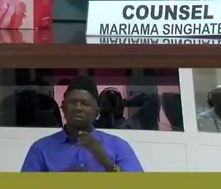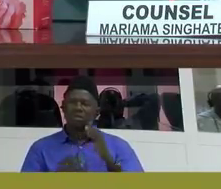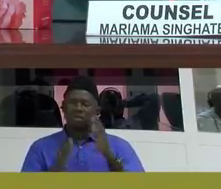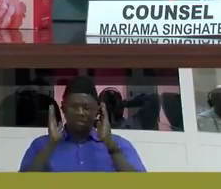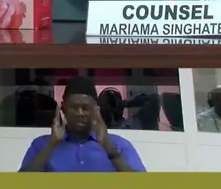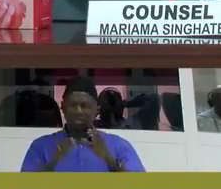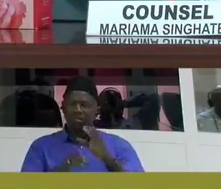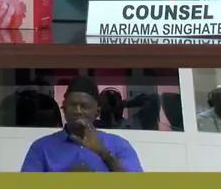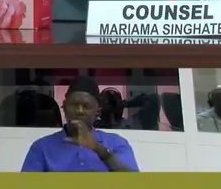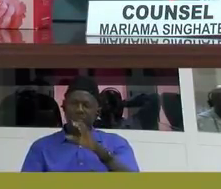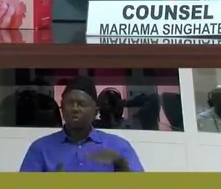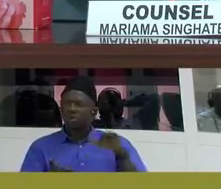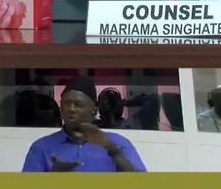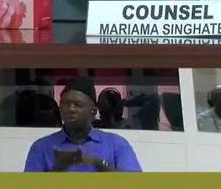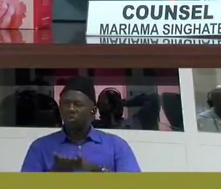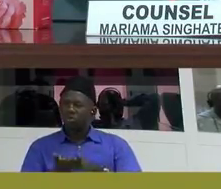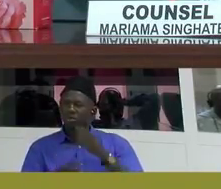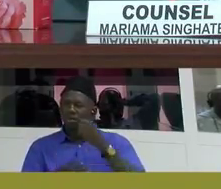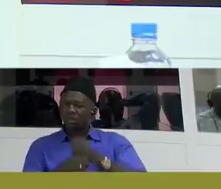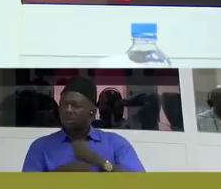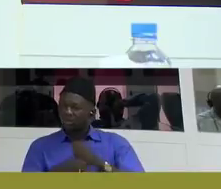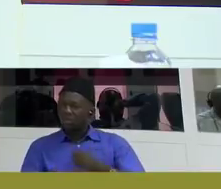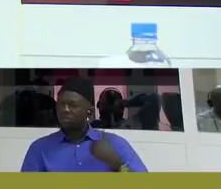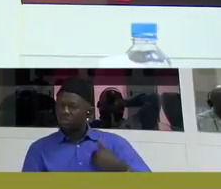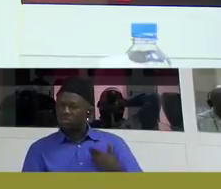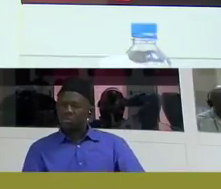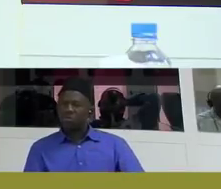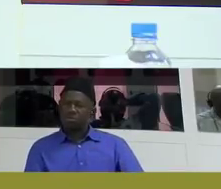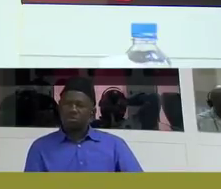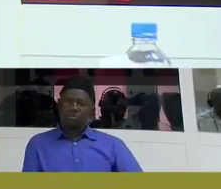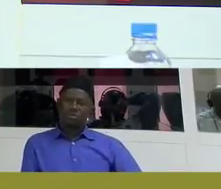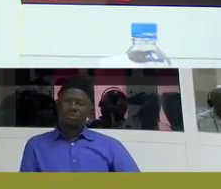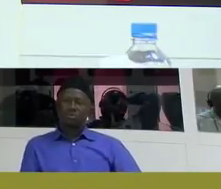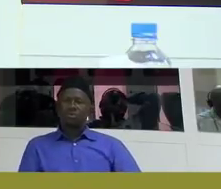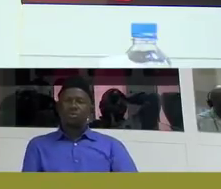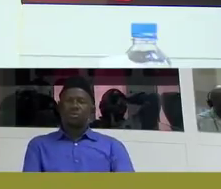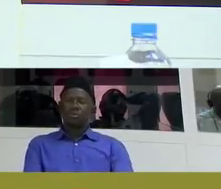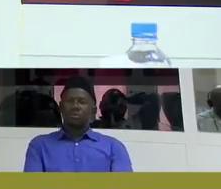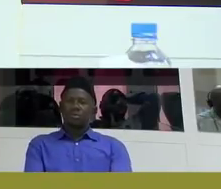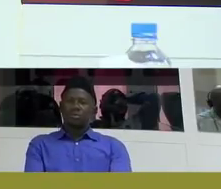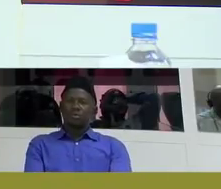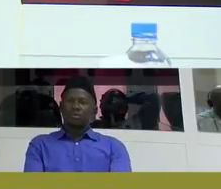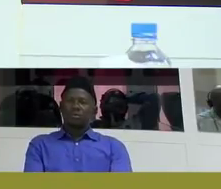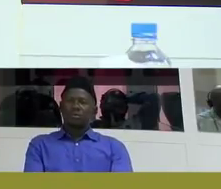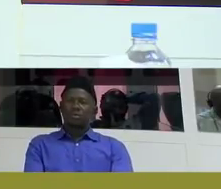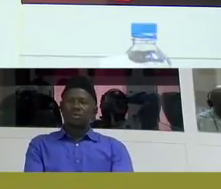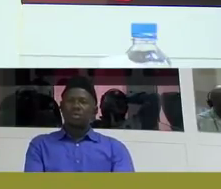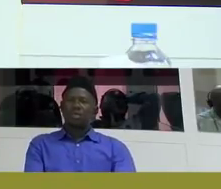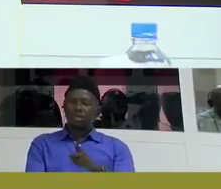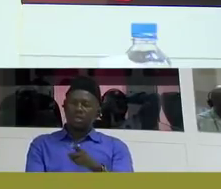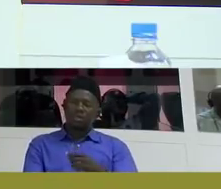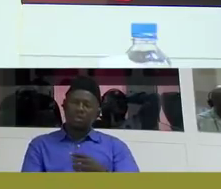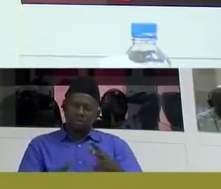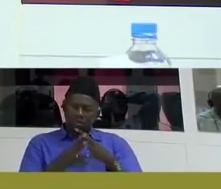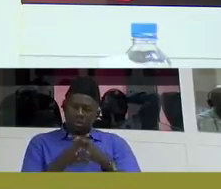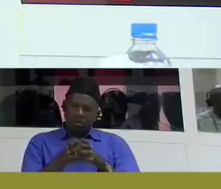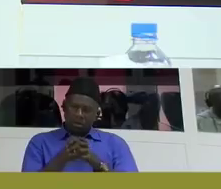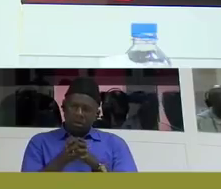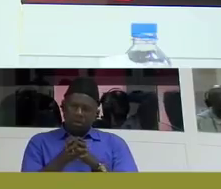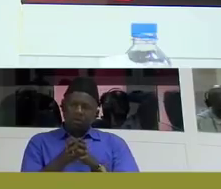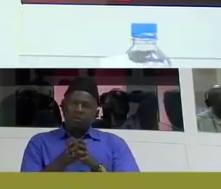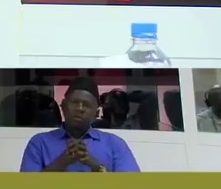Christians? It unified the church,